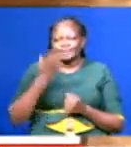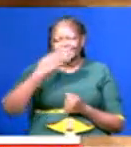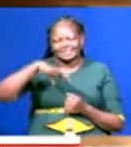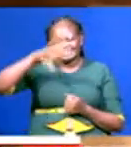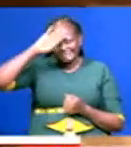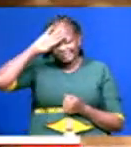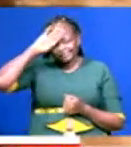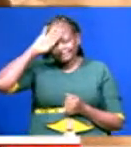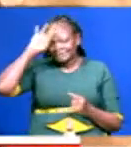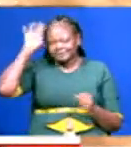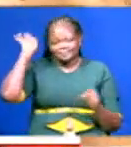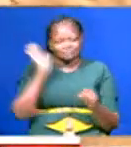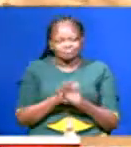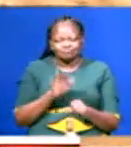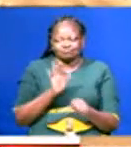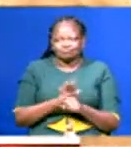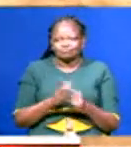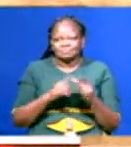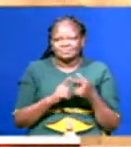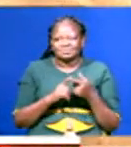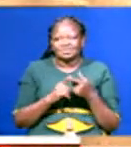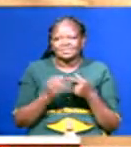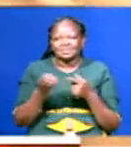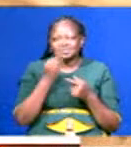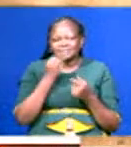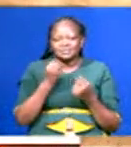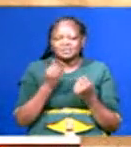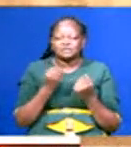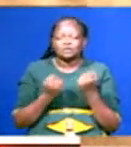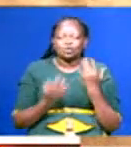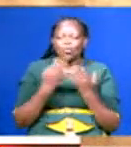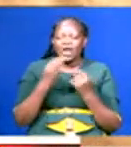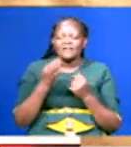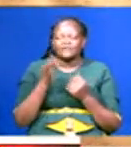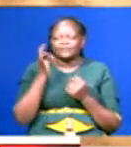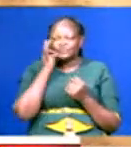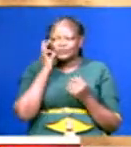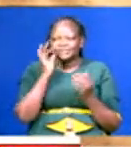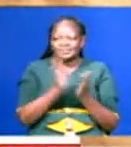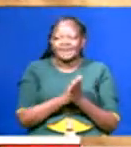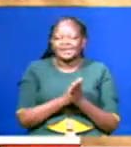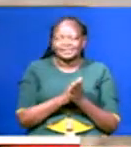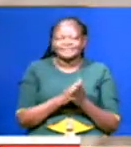driven some of them to eat wild fruits or carcasses of livestock to survive.